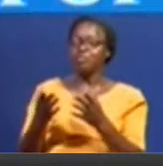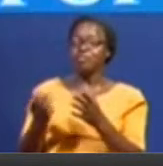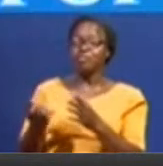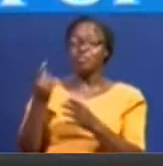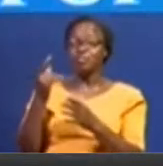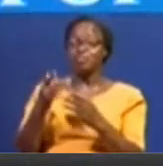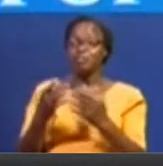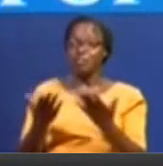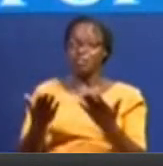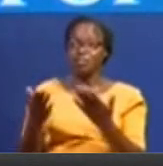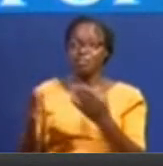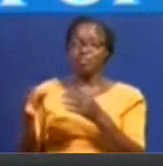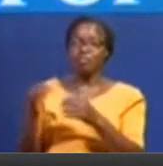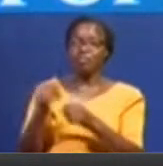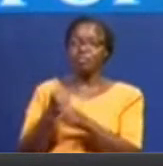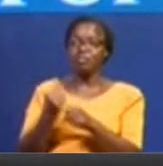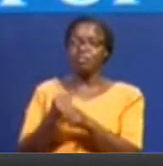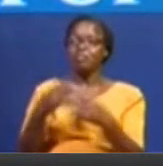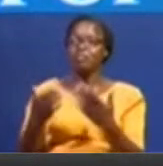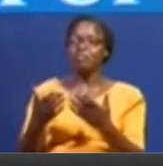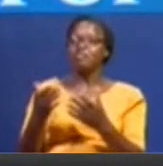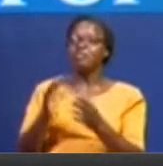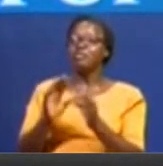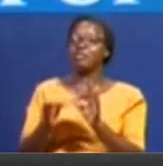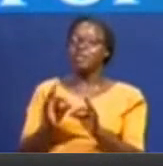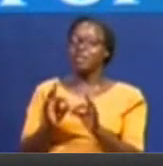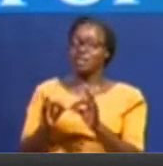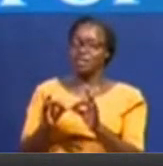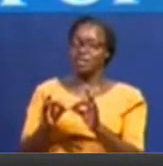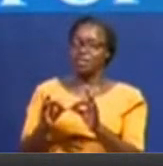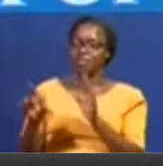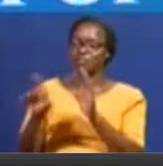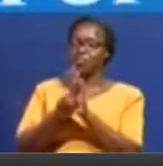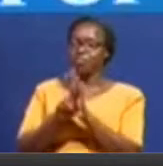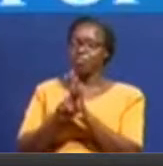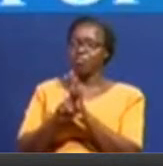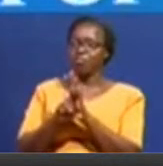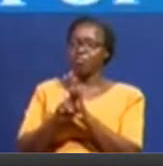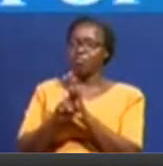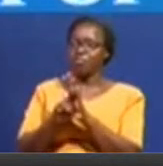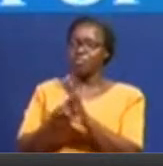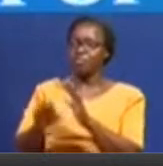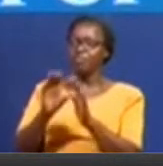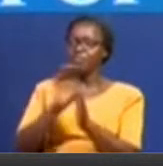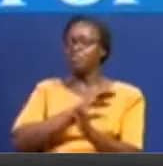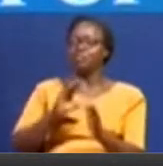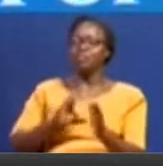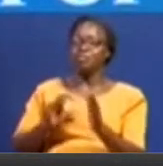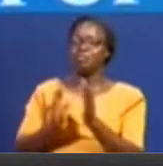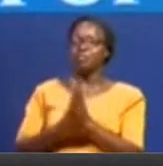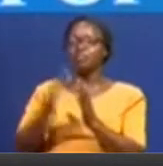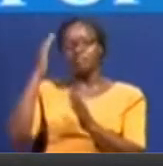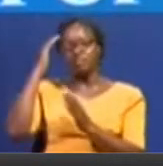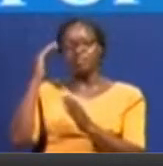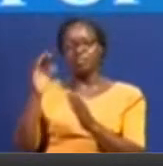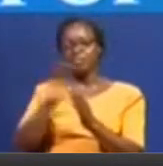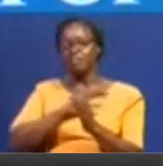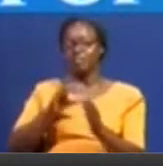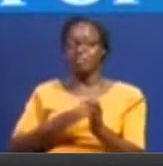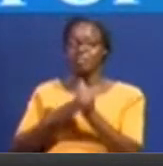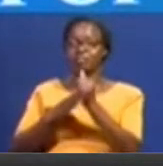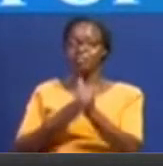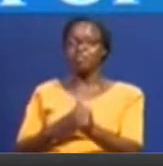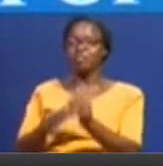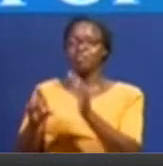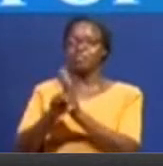how that should be done, how to interpret the law, then it is the duty of the Commission and the head of the Commission to give guidance on the